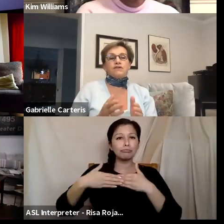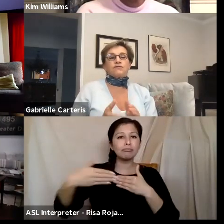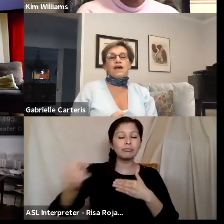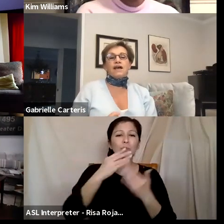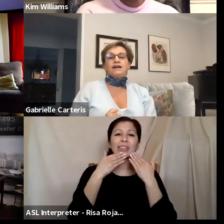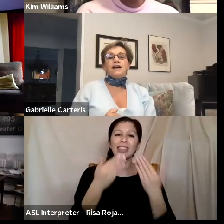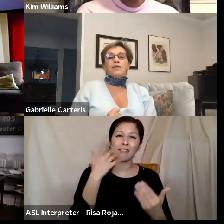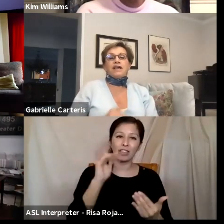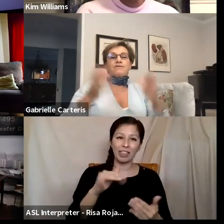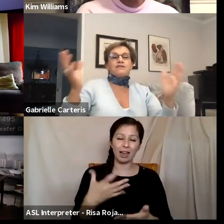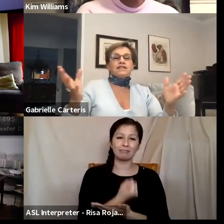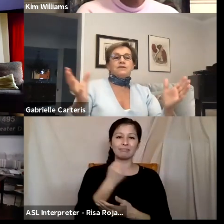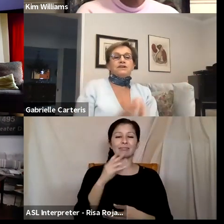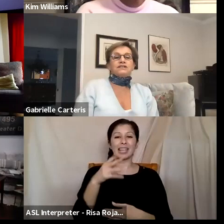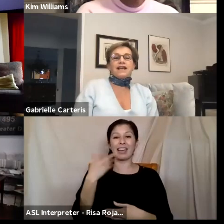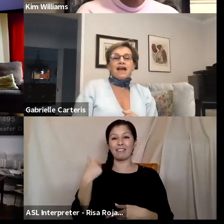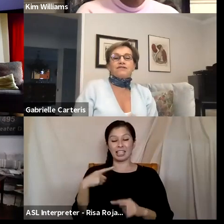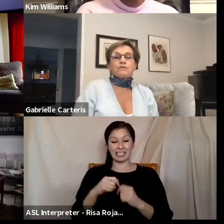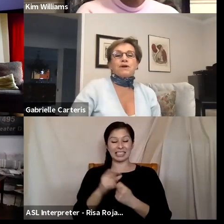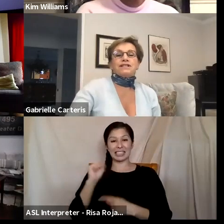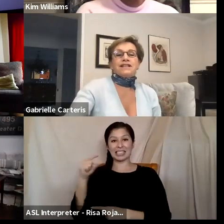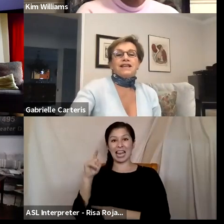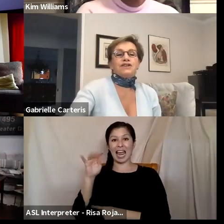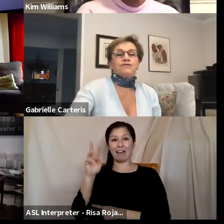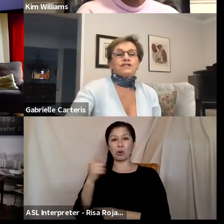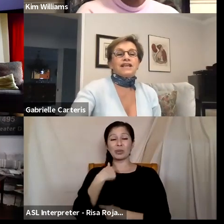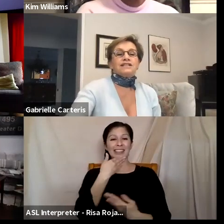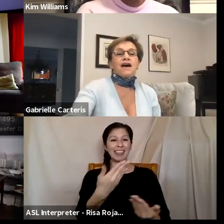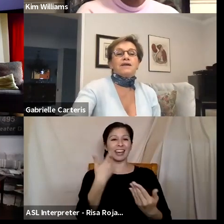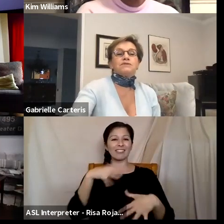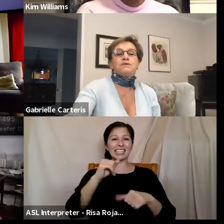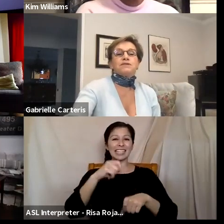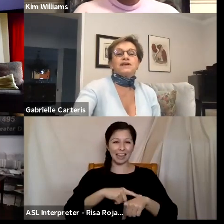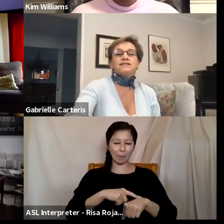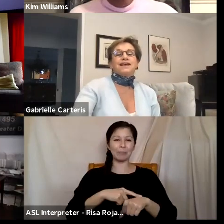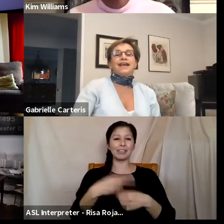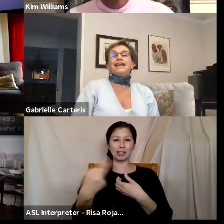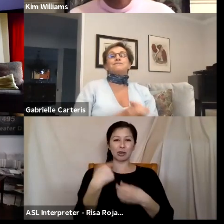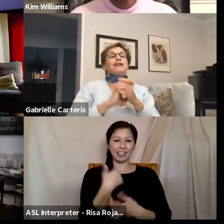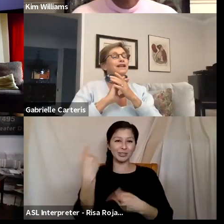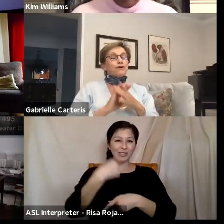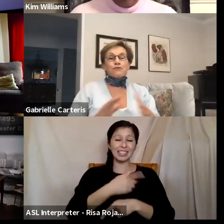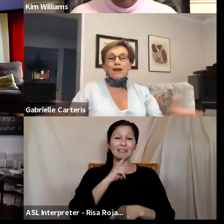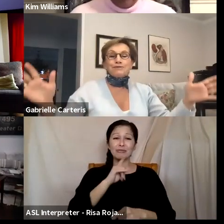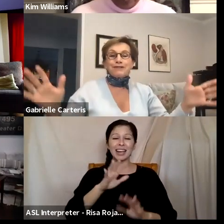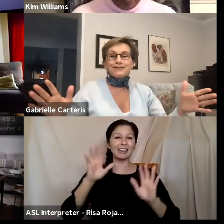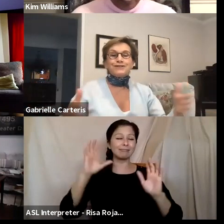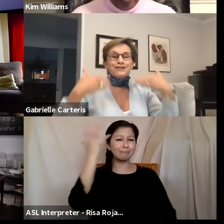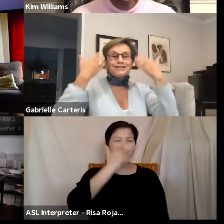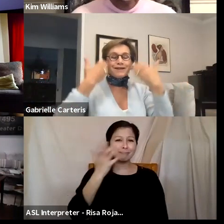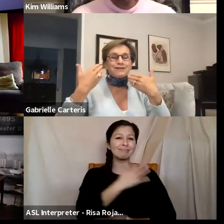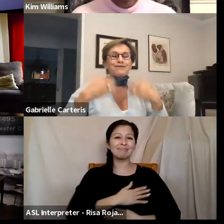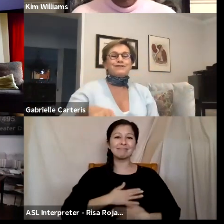So thank you for that. On behalf of the team here at SAG-AFTRA, we want to say thank you for taking time to be with us. It has been an incredible